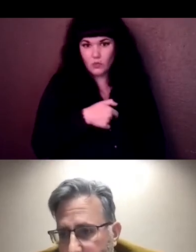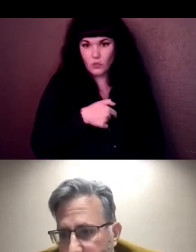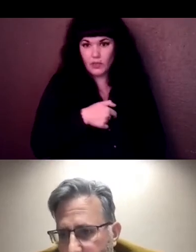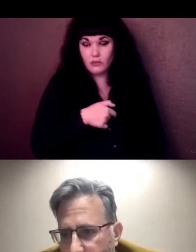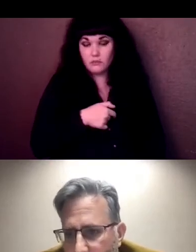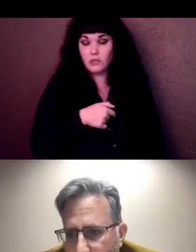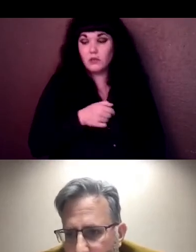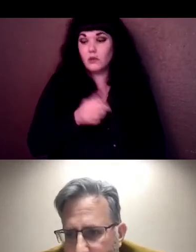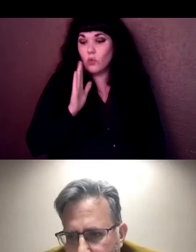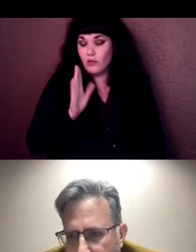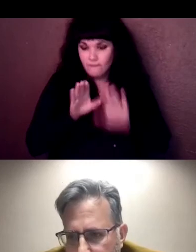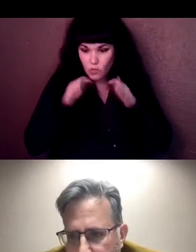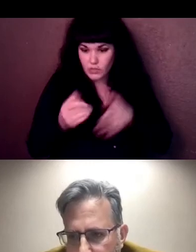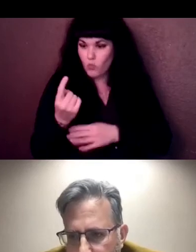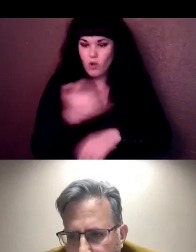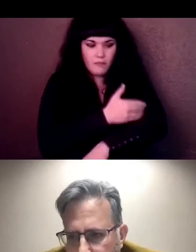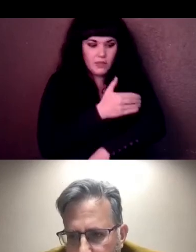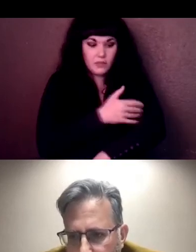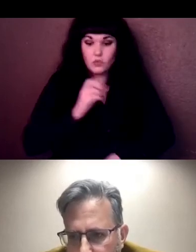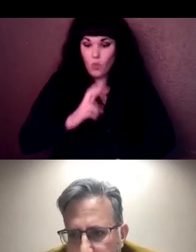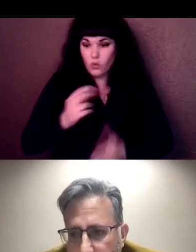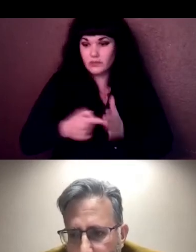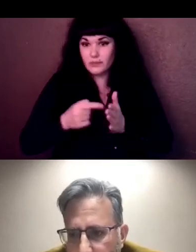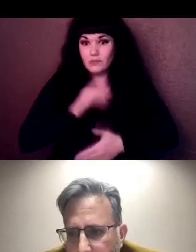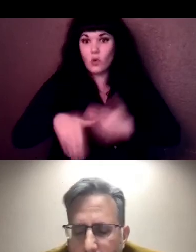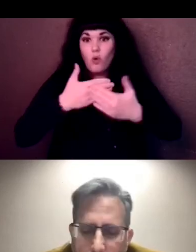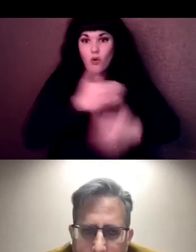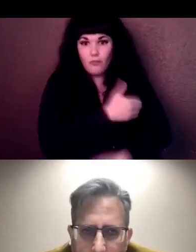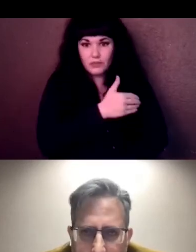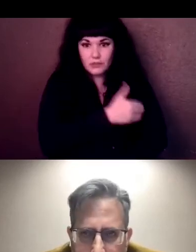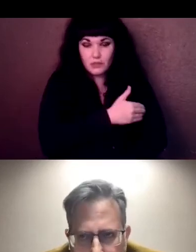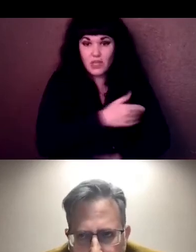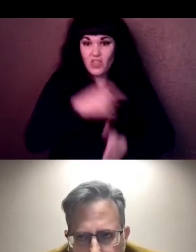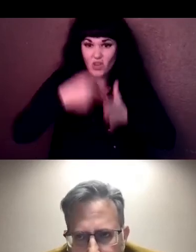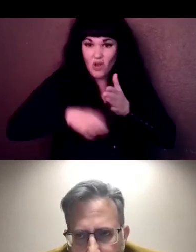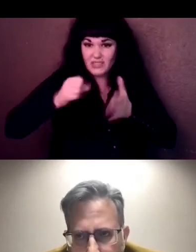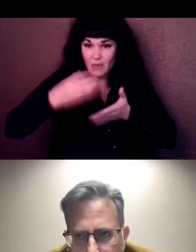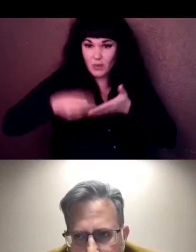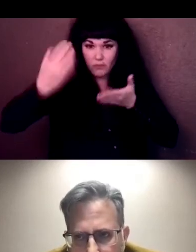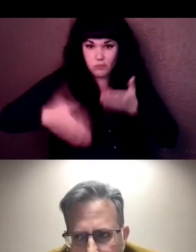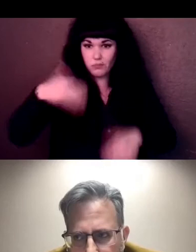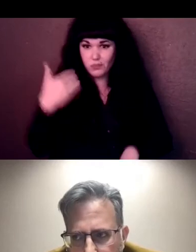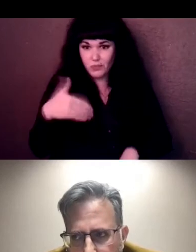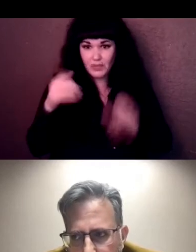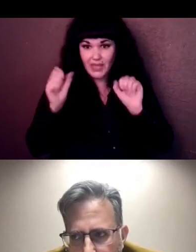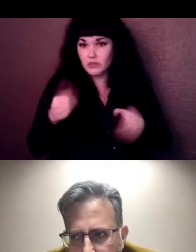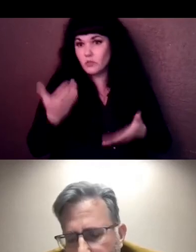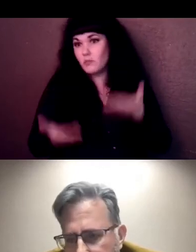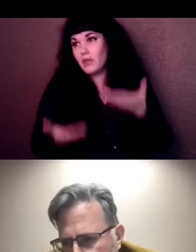all muscles, the range of costs can be, considerable. So you might see something for, say,